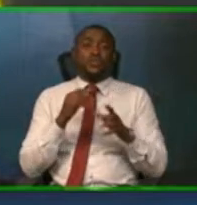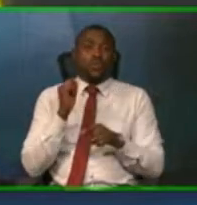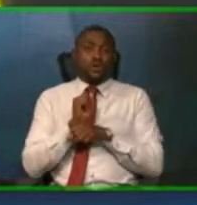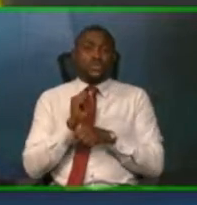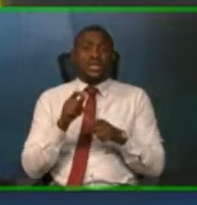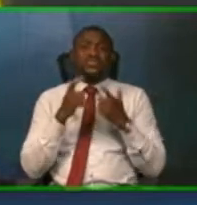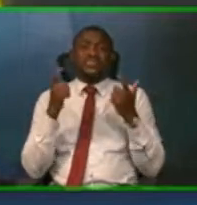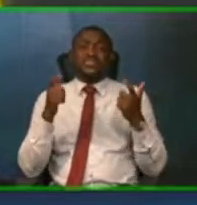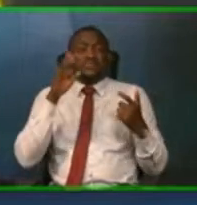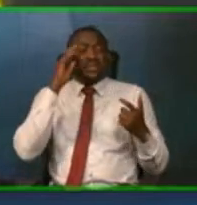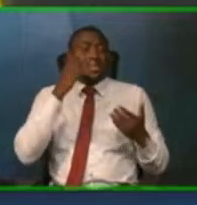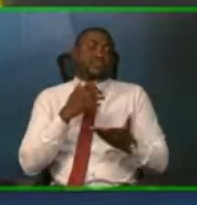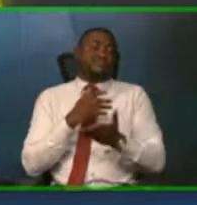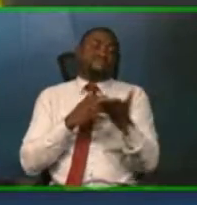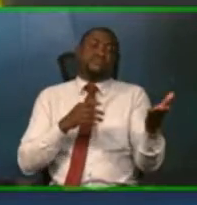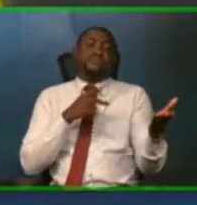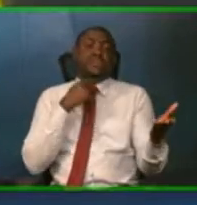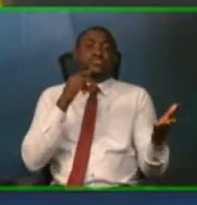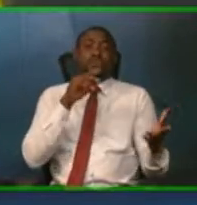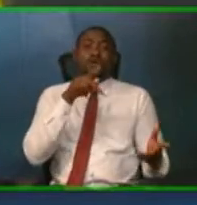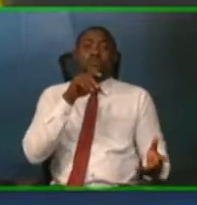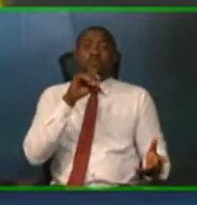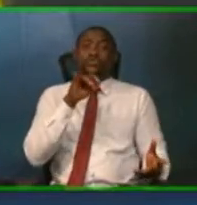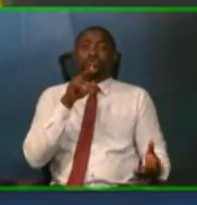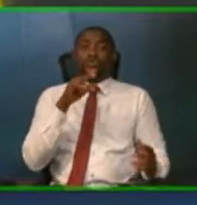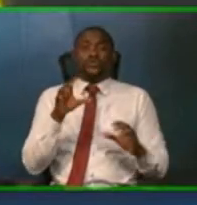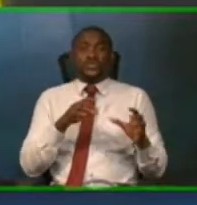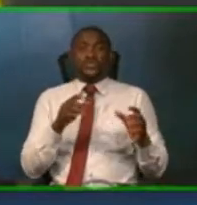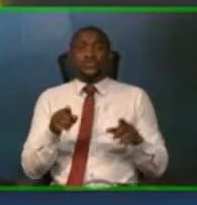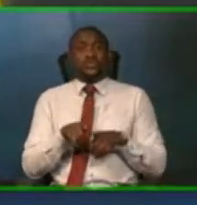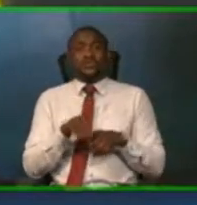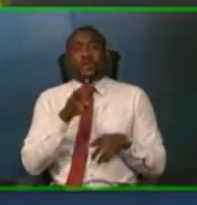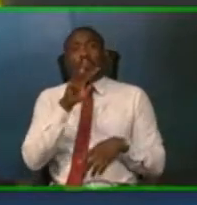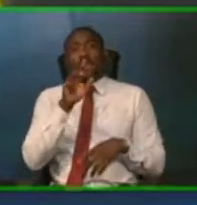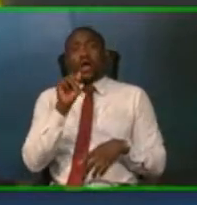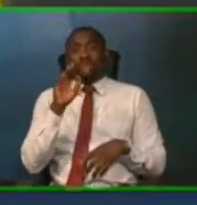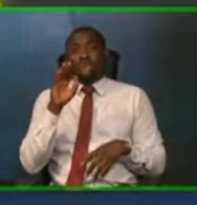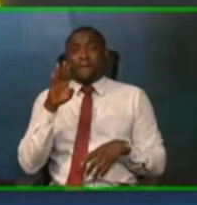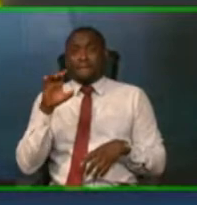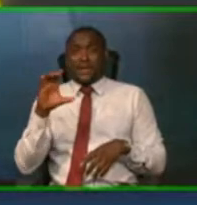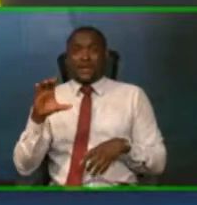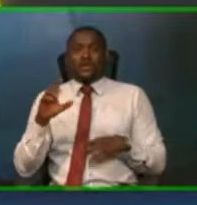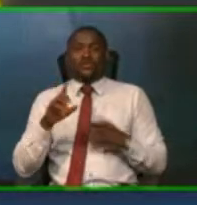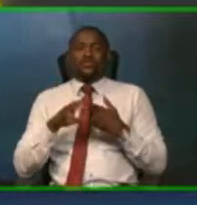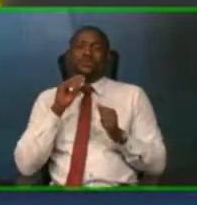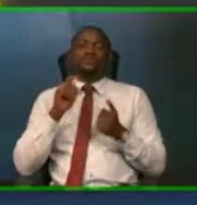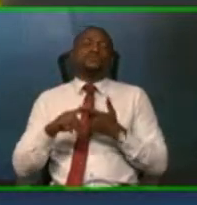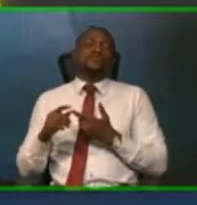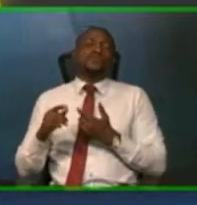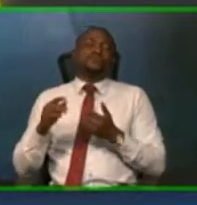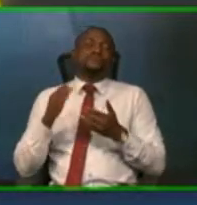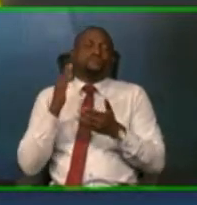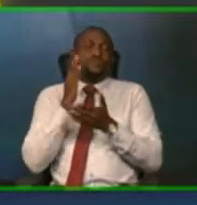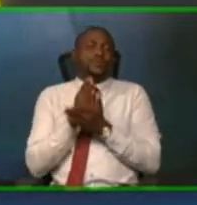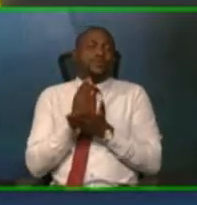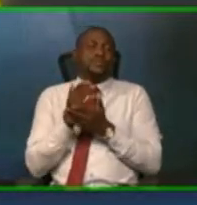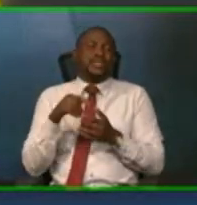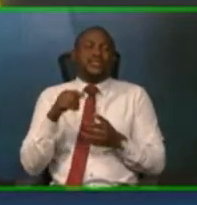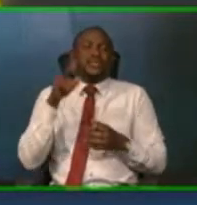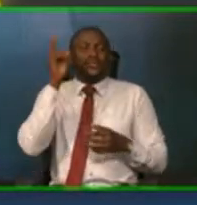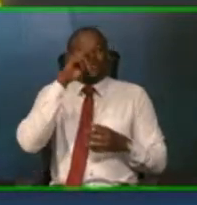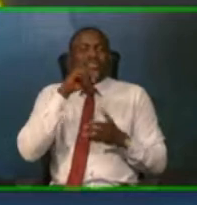like Pastor Pojo are doing across with Wafbec, to be able to bridge the gross ignorance that is in the body of Christ.